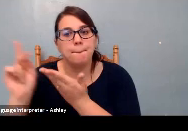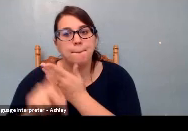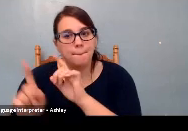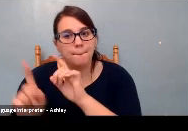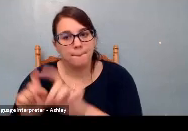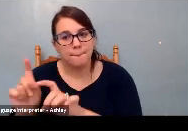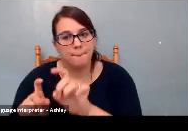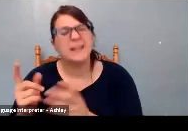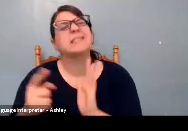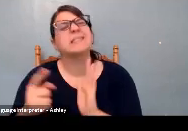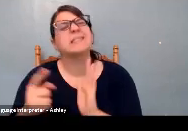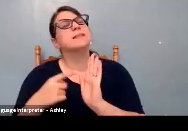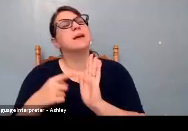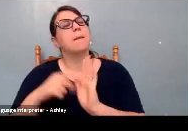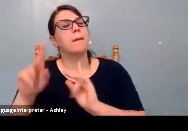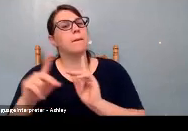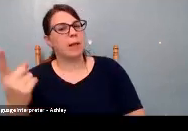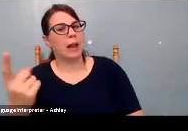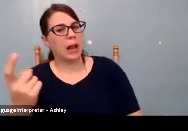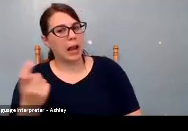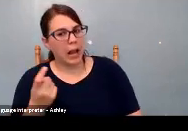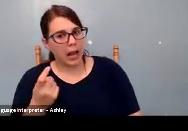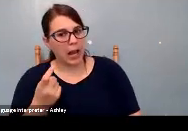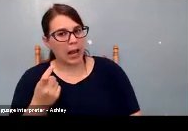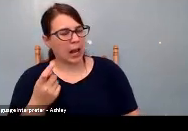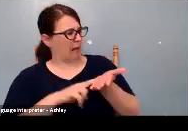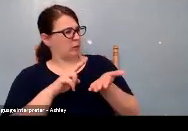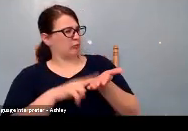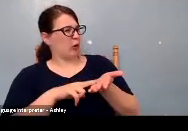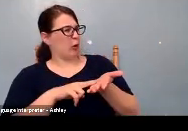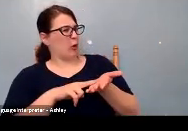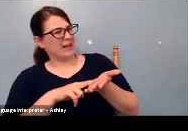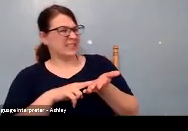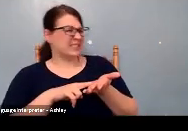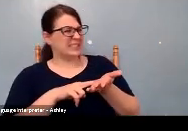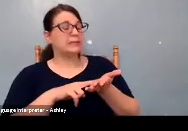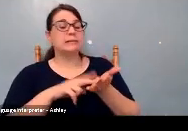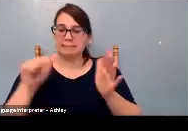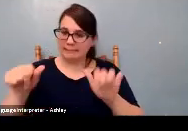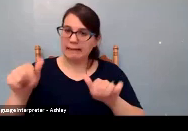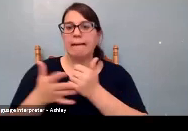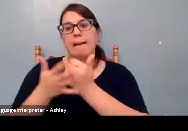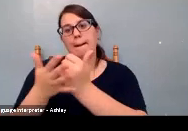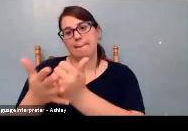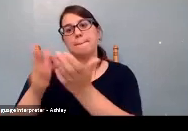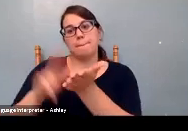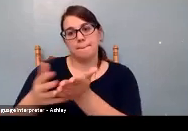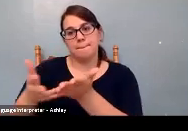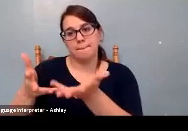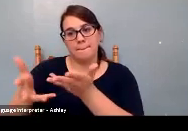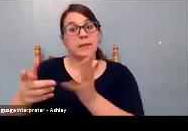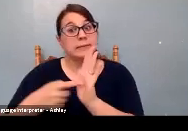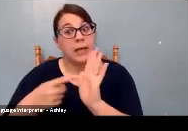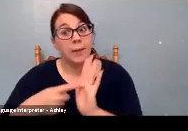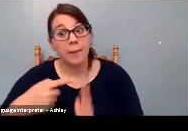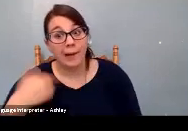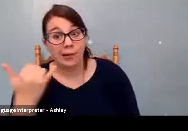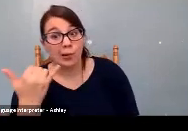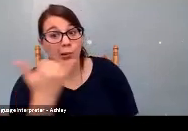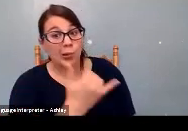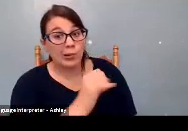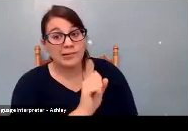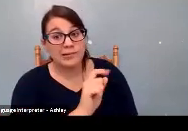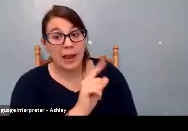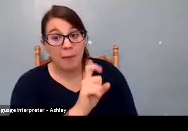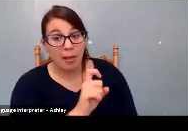or questions from people about the enrollment piece, and I can certainly help facilitate that. Sometimes I've been known to even call Stable to